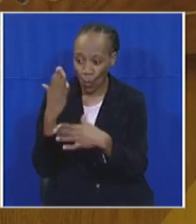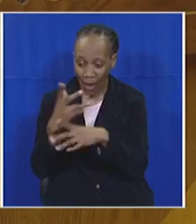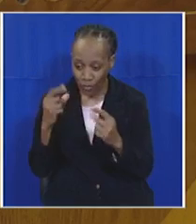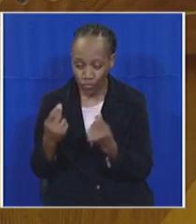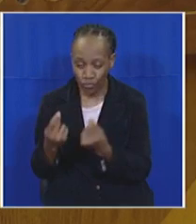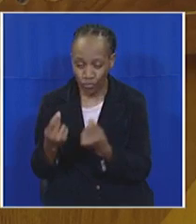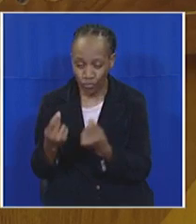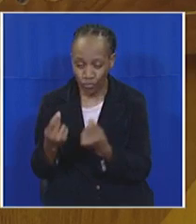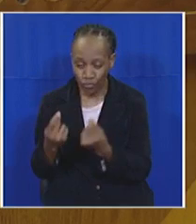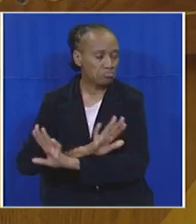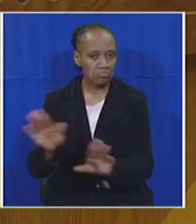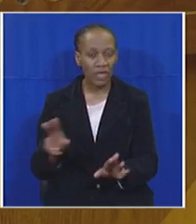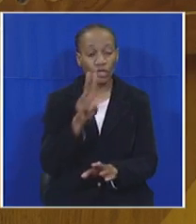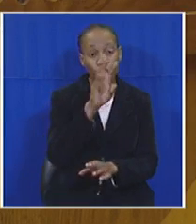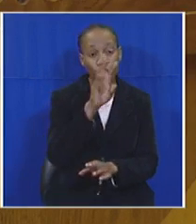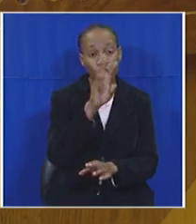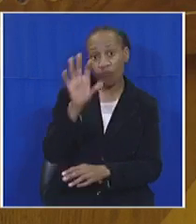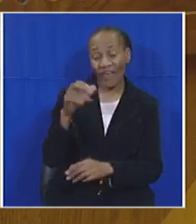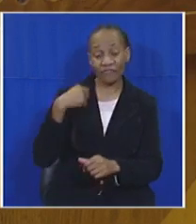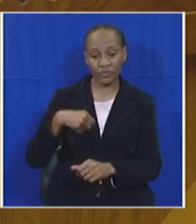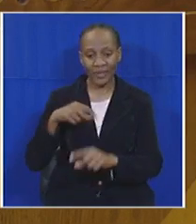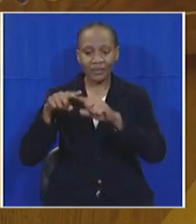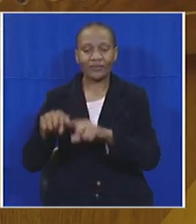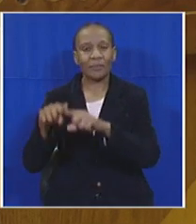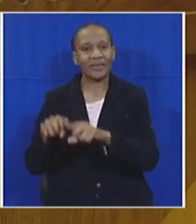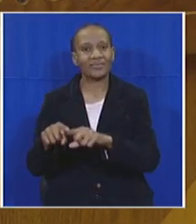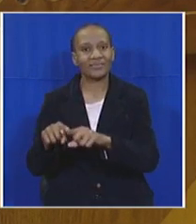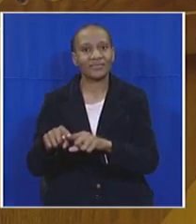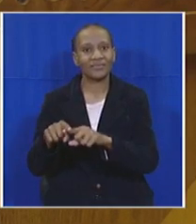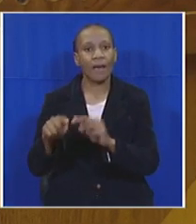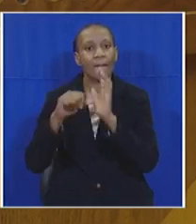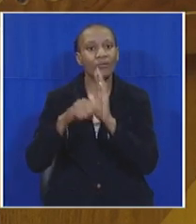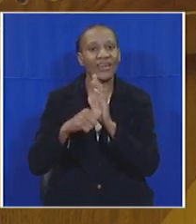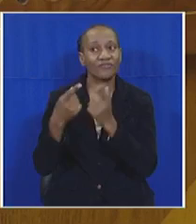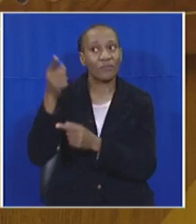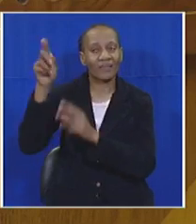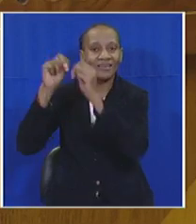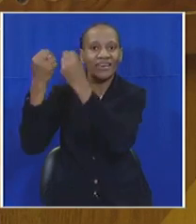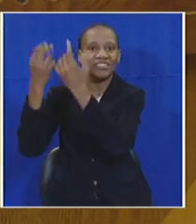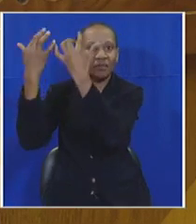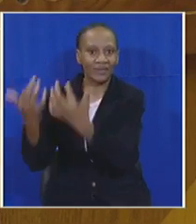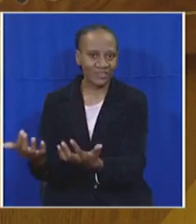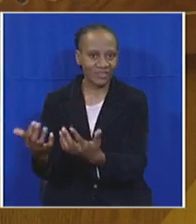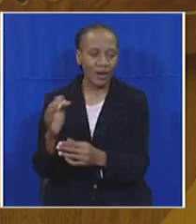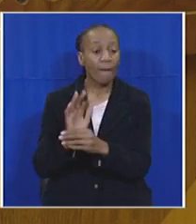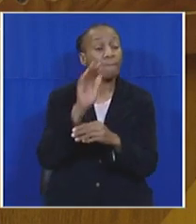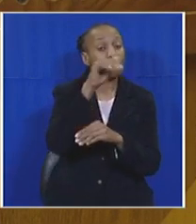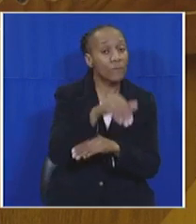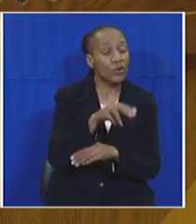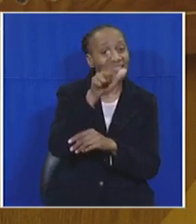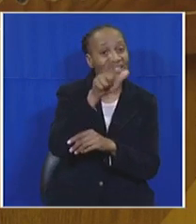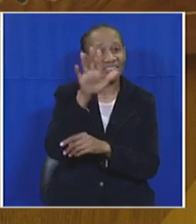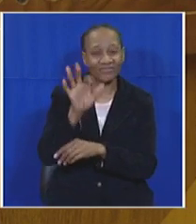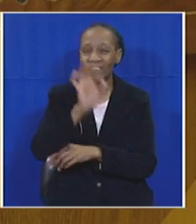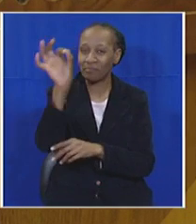some 205 municipalities rely on grants from the national fiscus for more than 75% of their